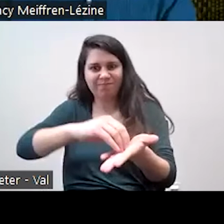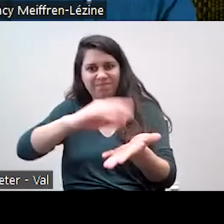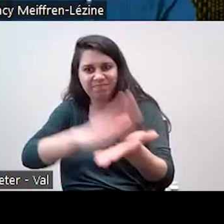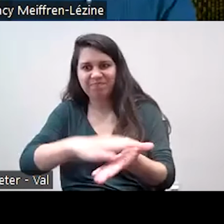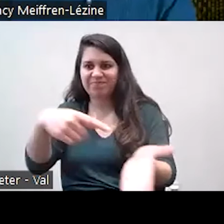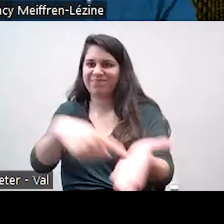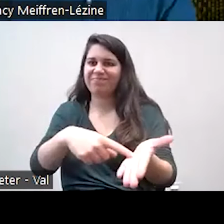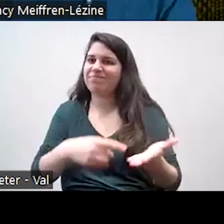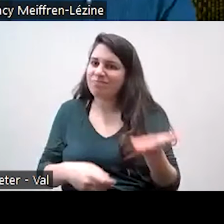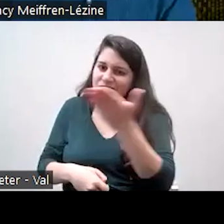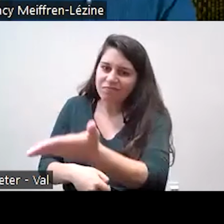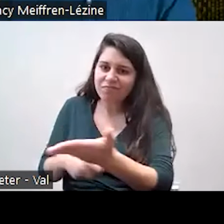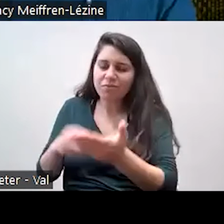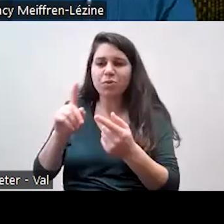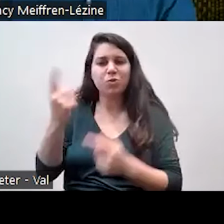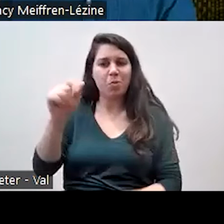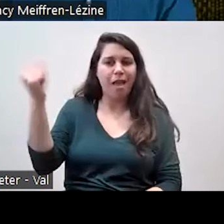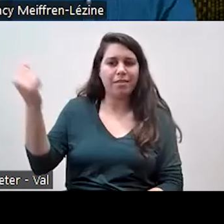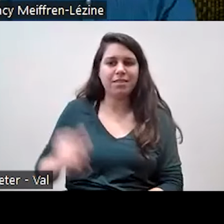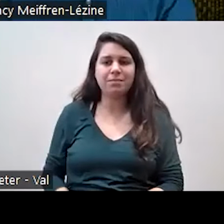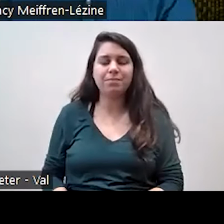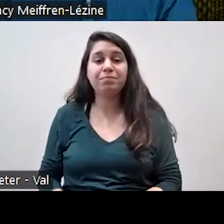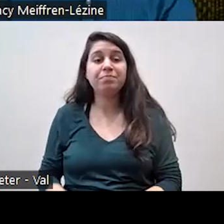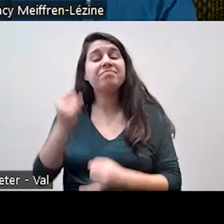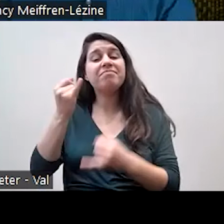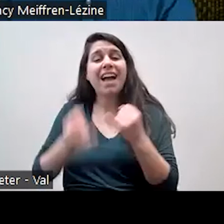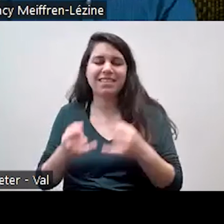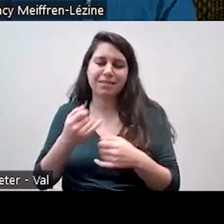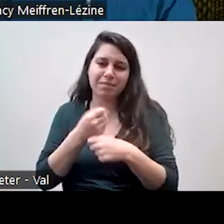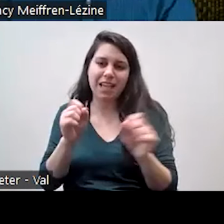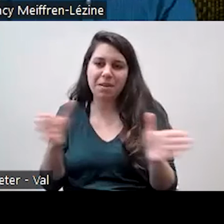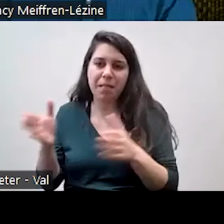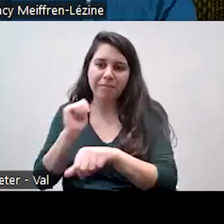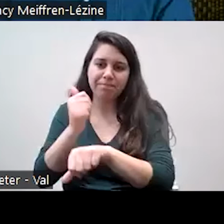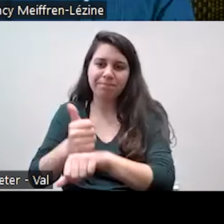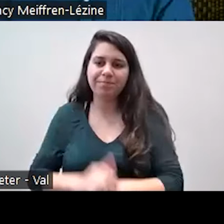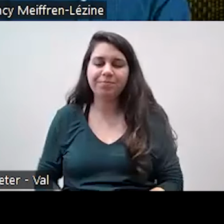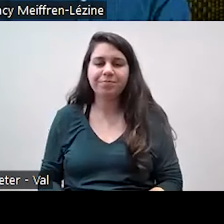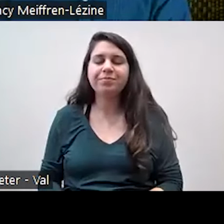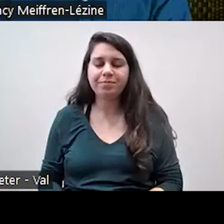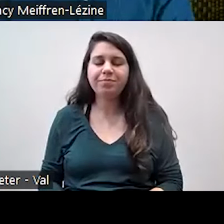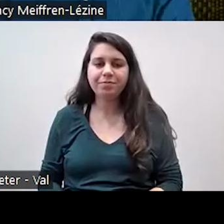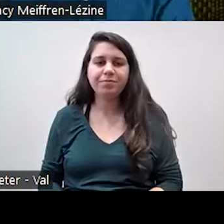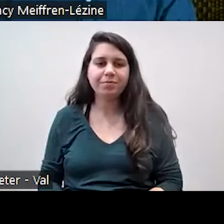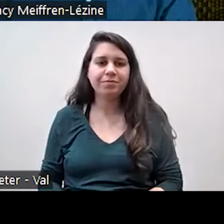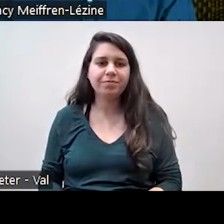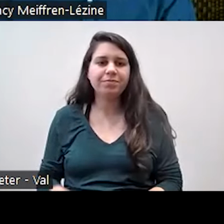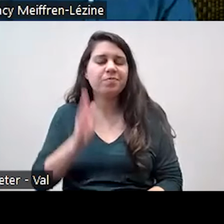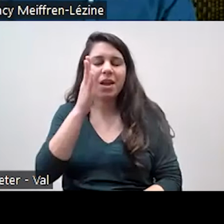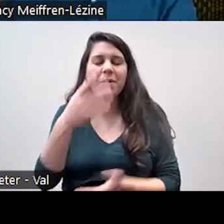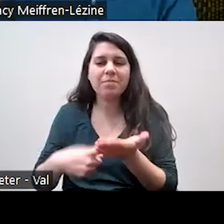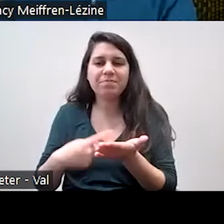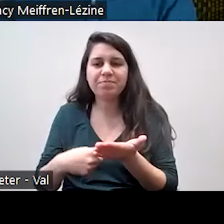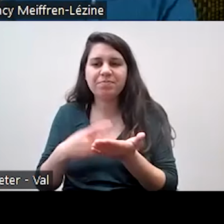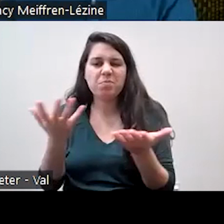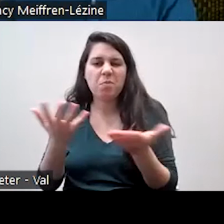with somebody else. And then finally, making a safety plan. And so let me talk a little bit about what a safety